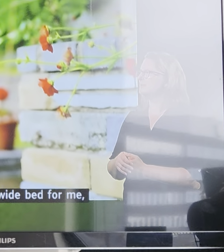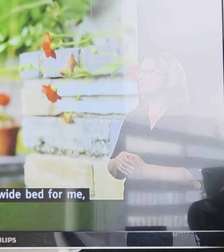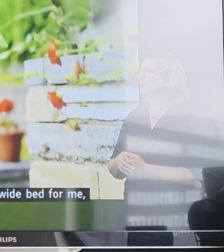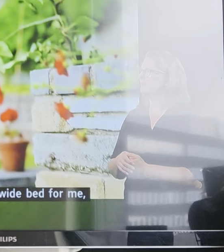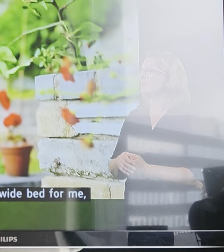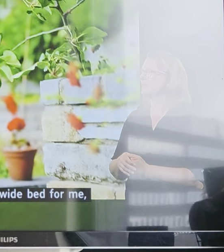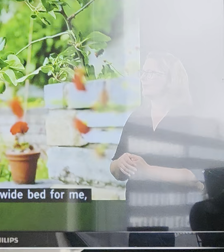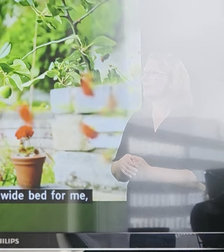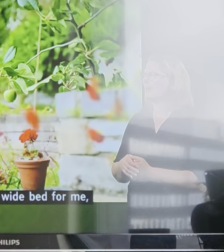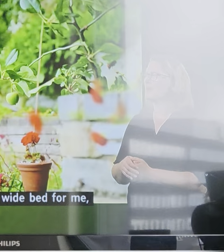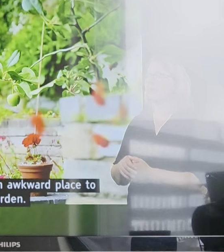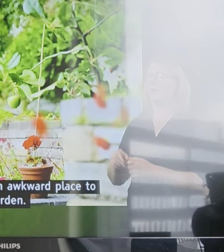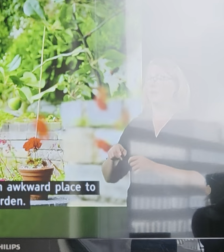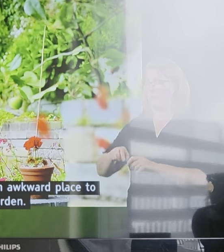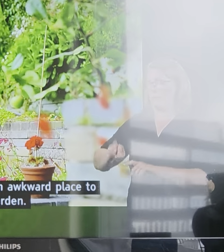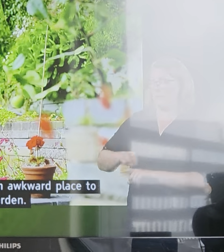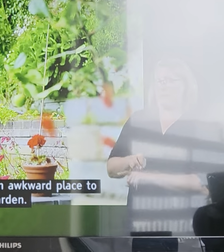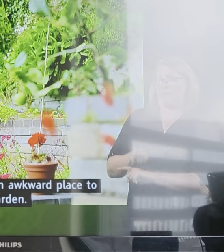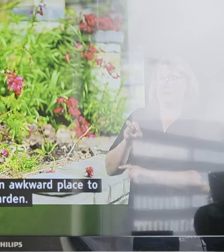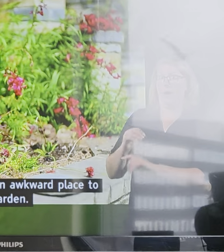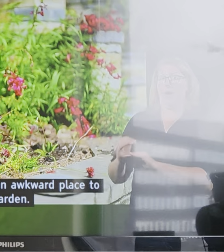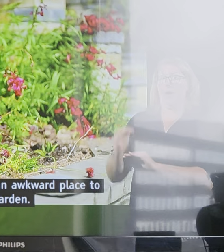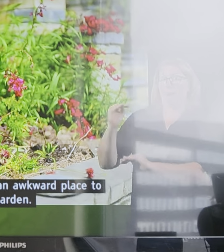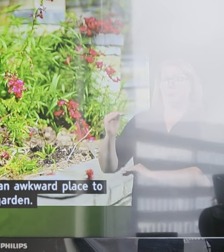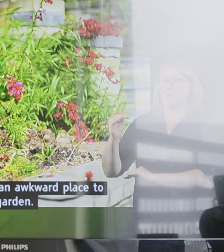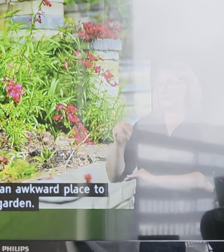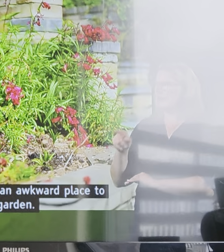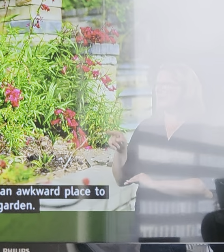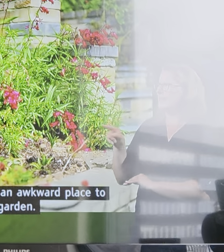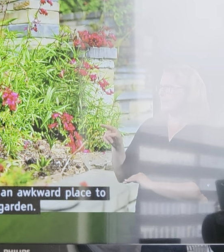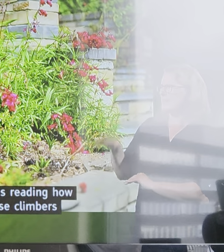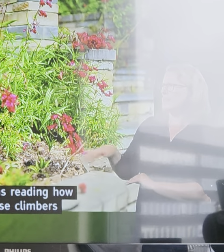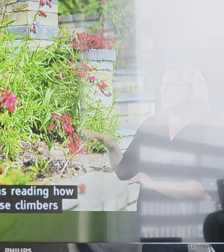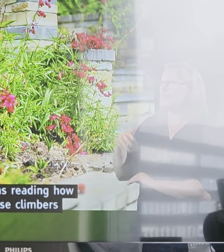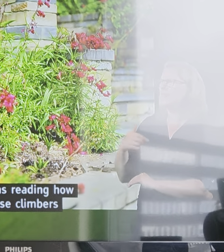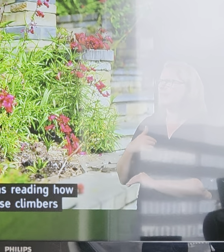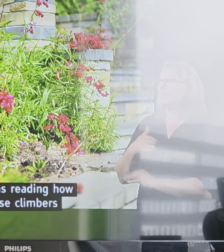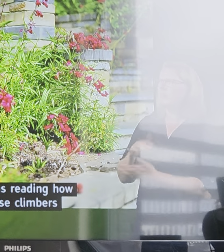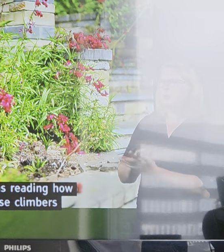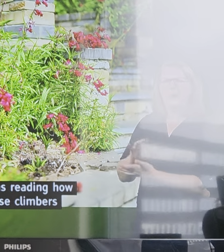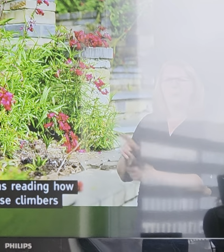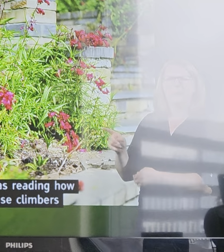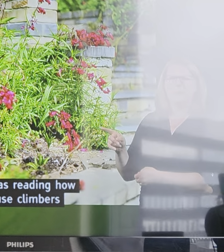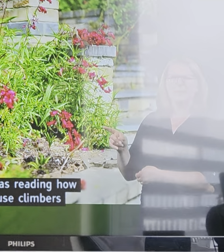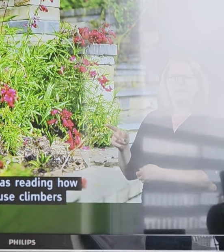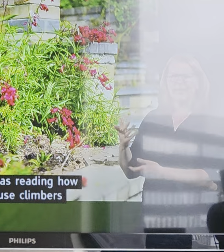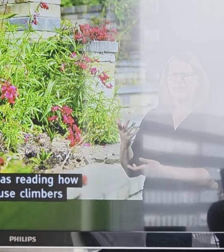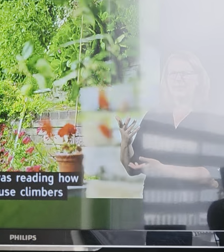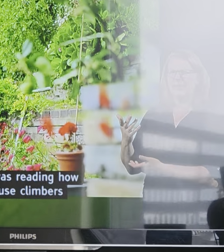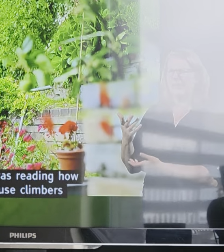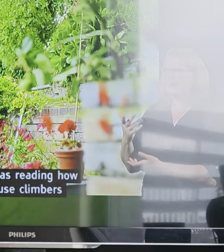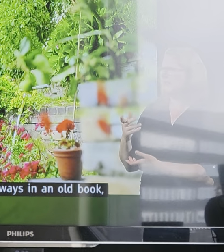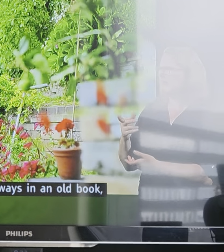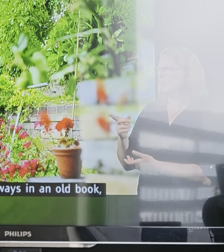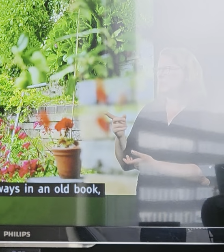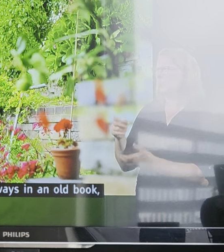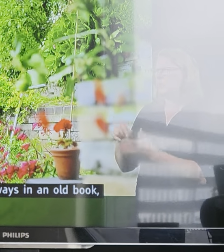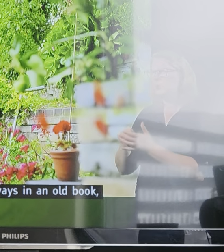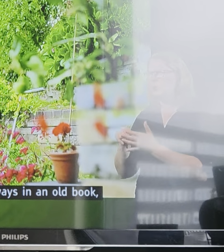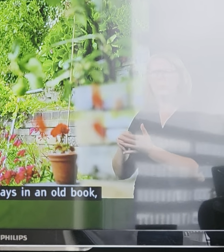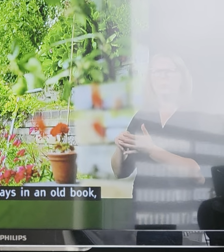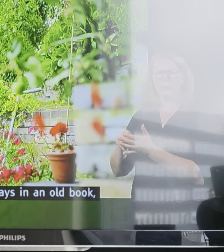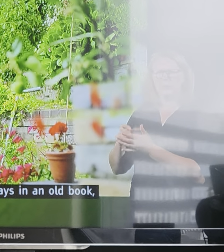This is quite a wide bed for me and it's quite an awkward place to garden. So I was reading how to use climbers